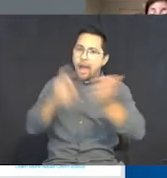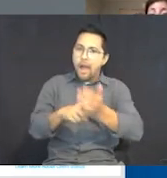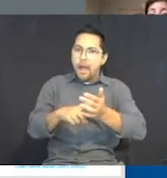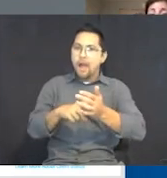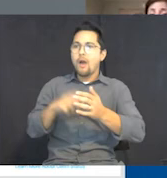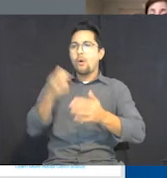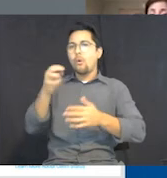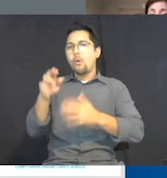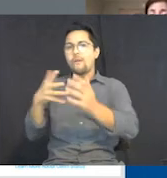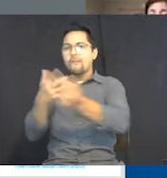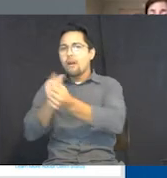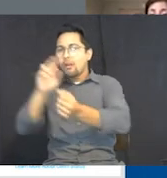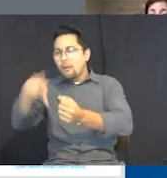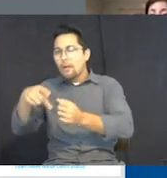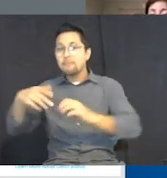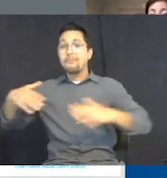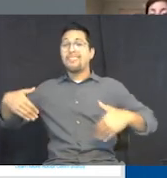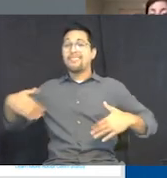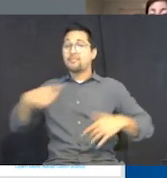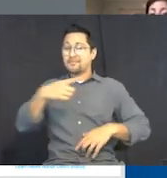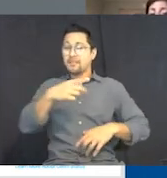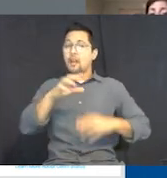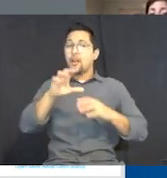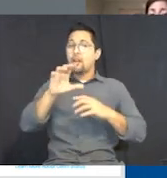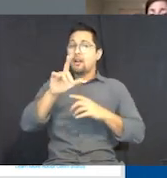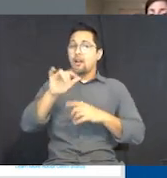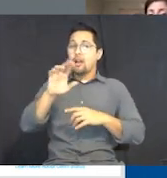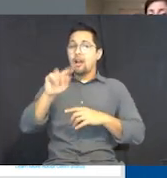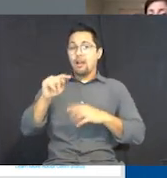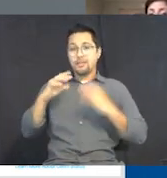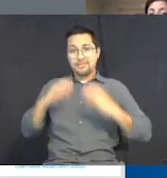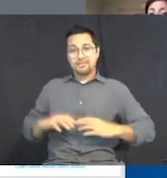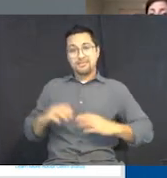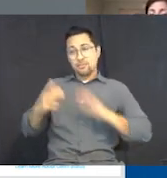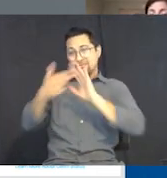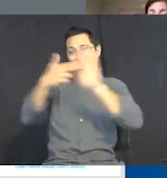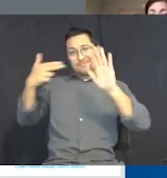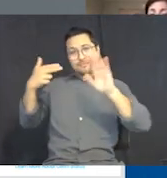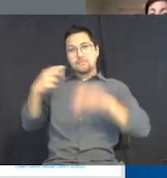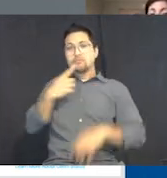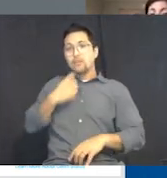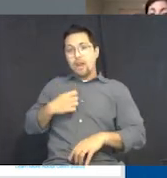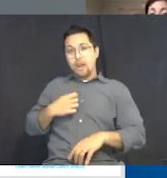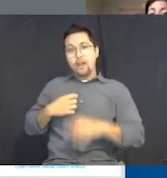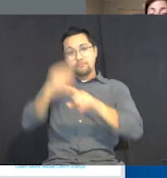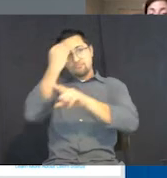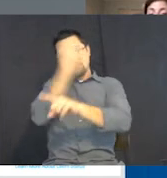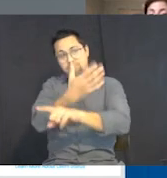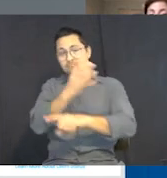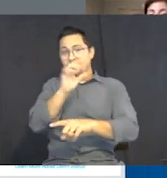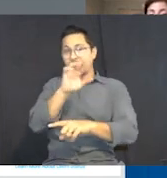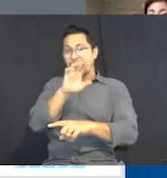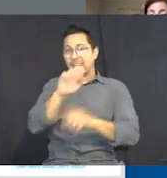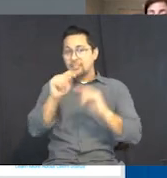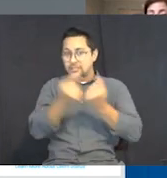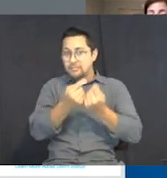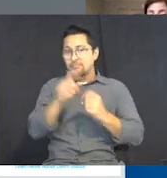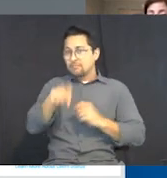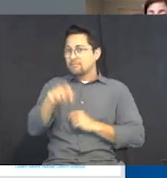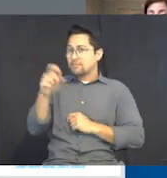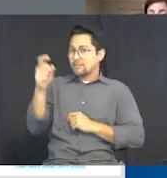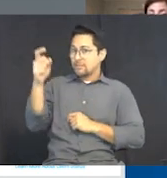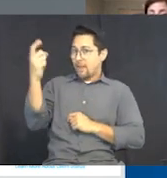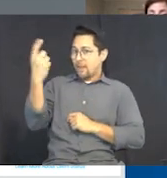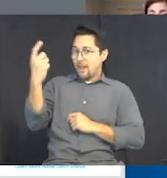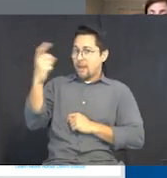means maybe an alert went out and it was missed or delayed. And then green means everything is good